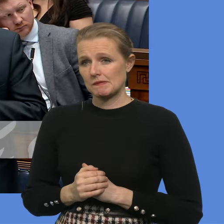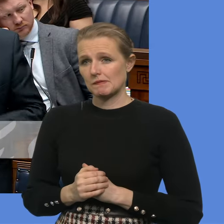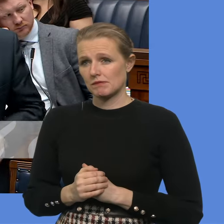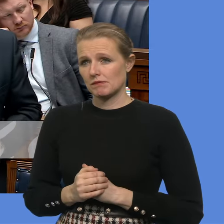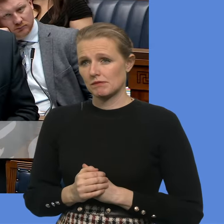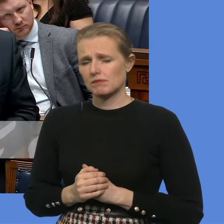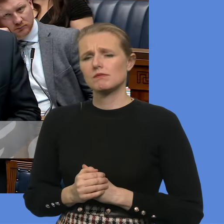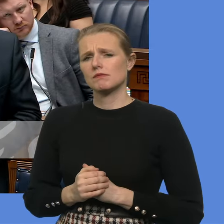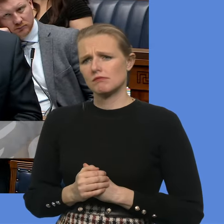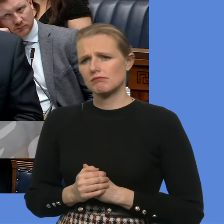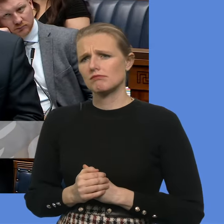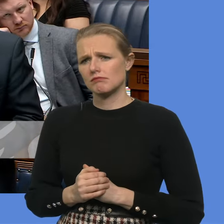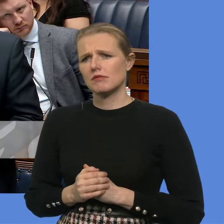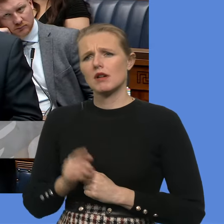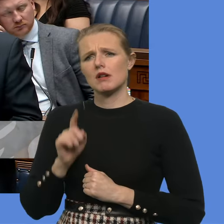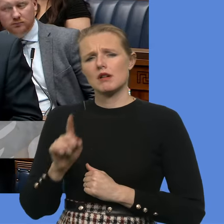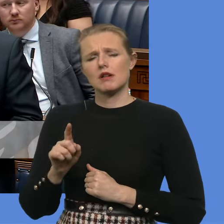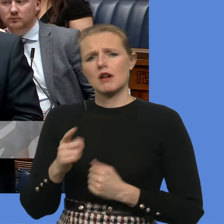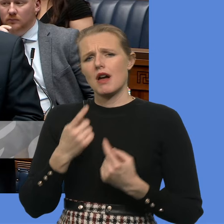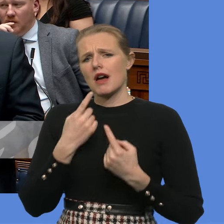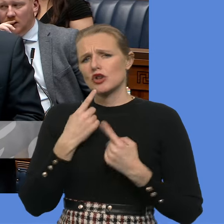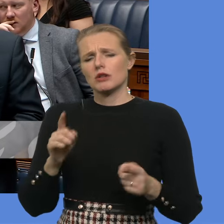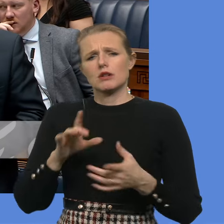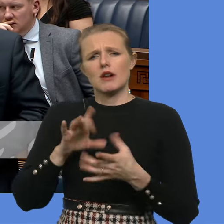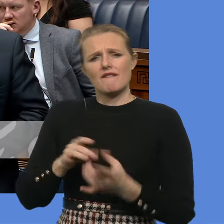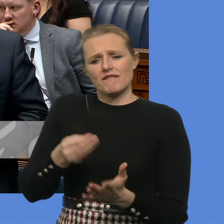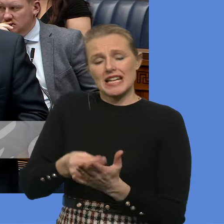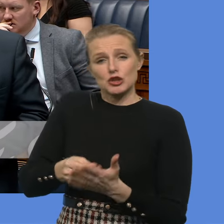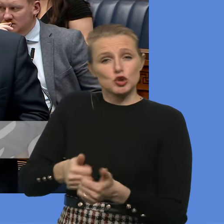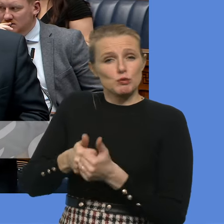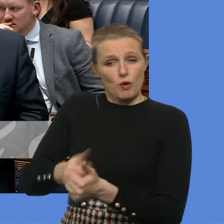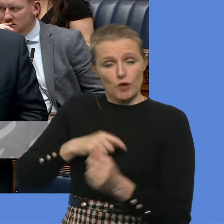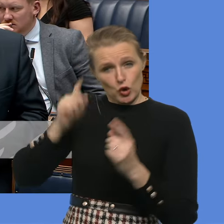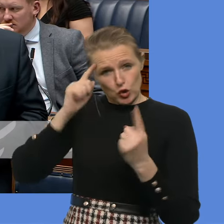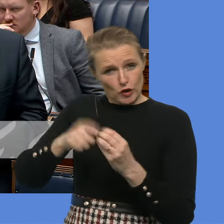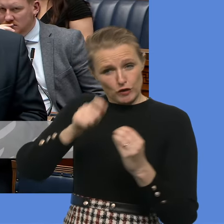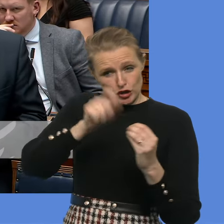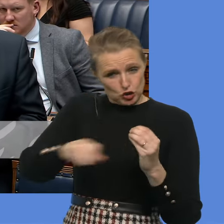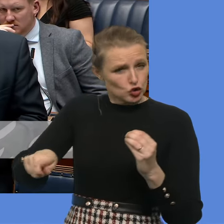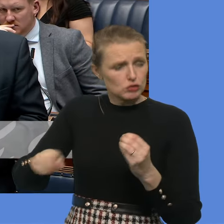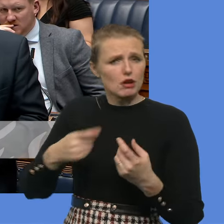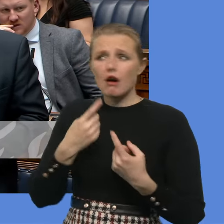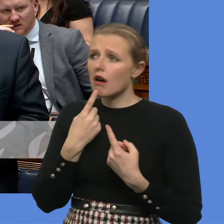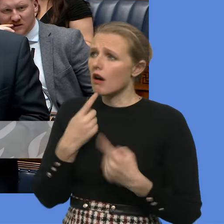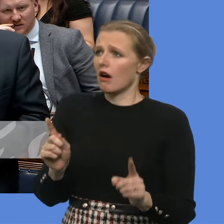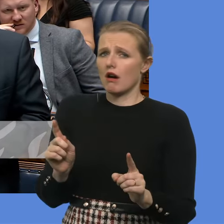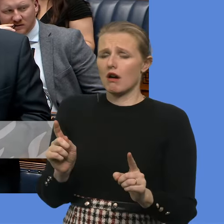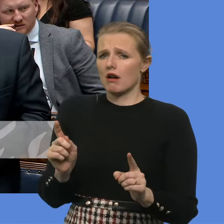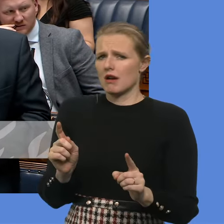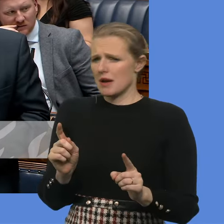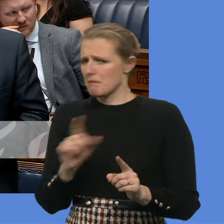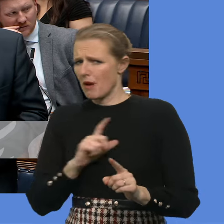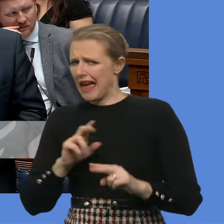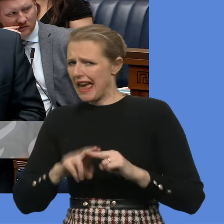Recent announcement, Minister, of financial support for students at universities didn't contain particularly any further financial support for